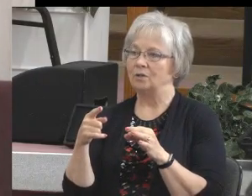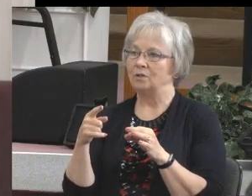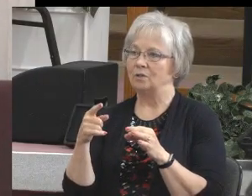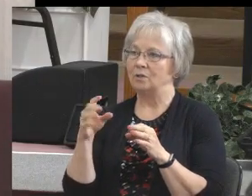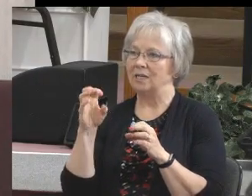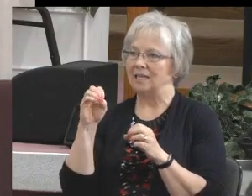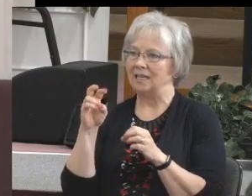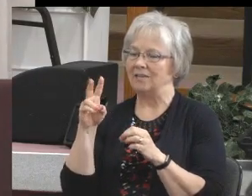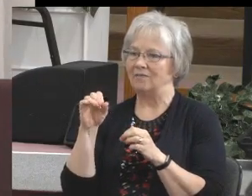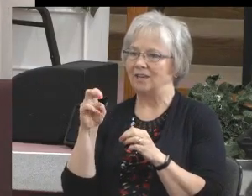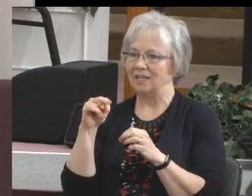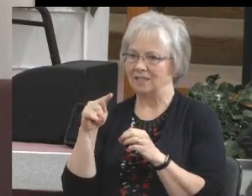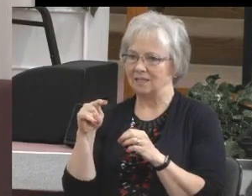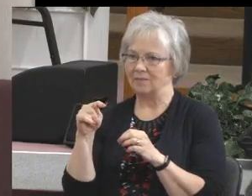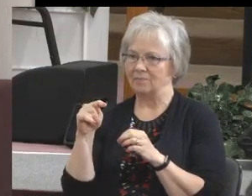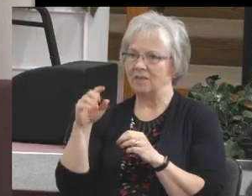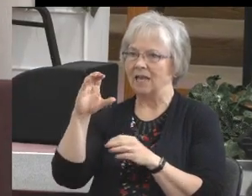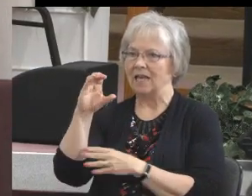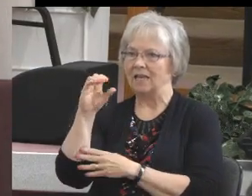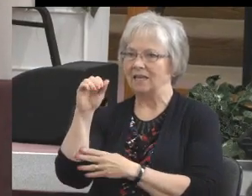He's in Germany.